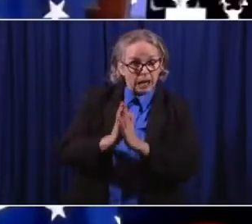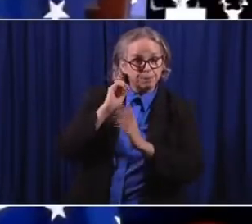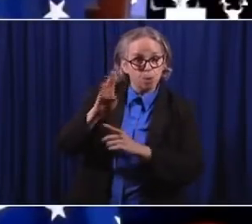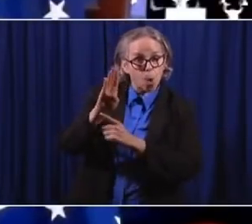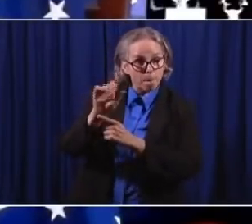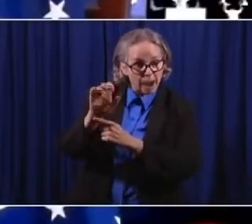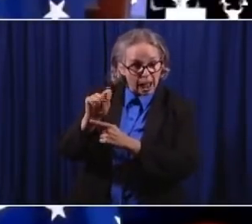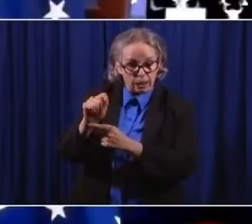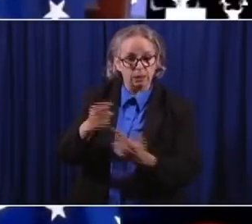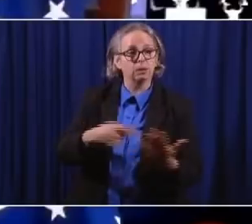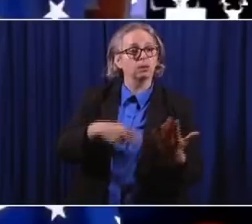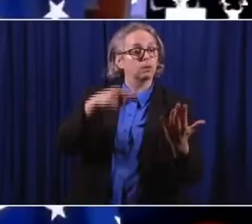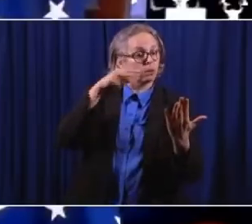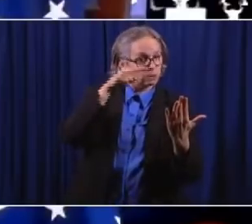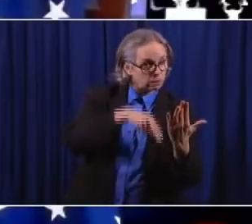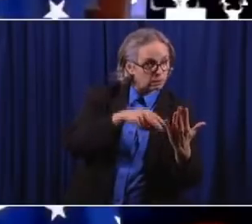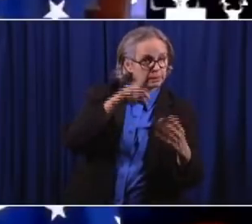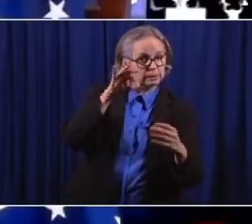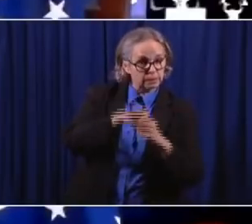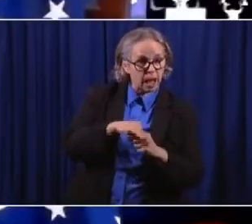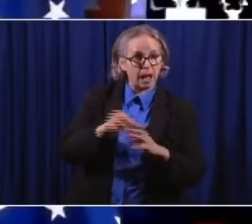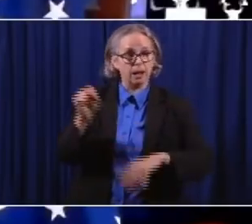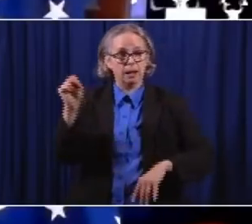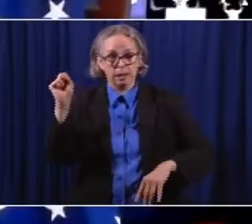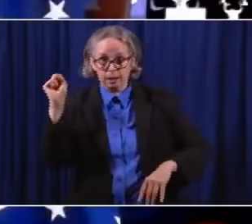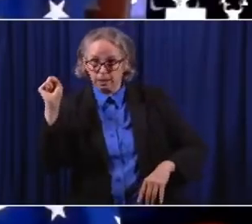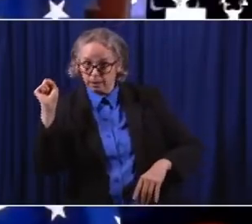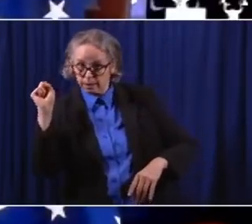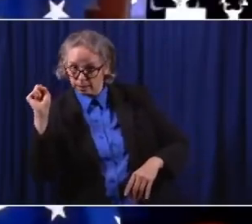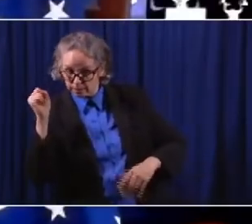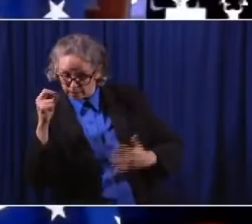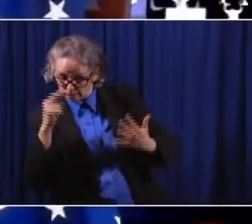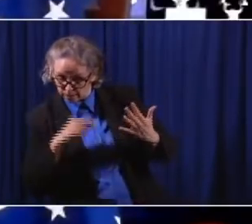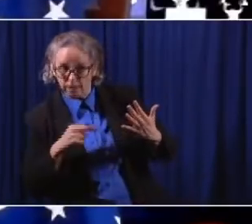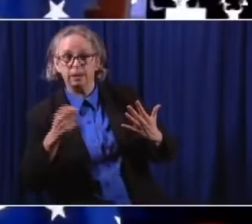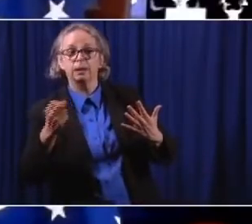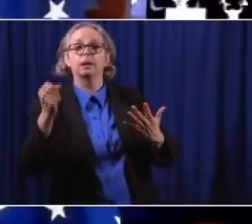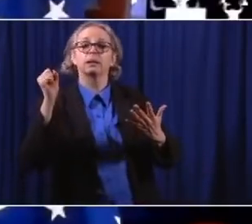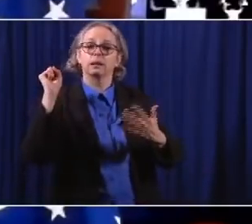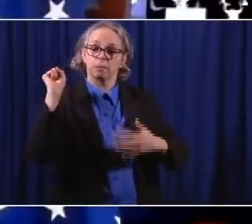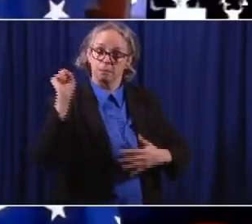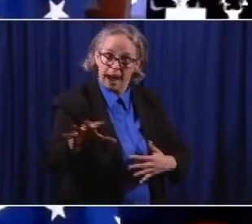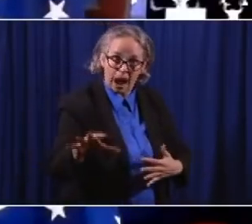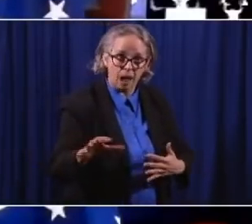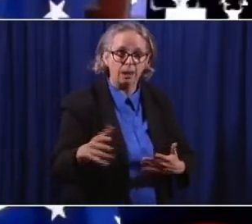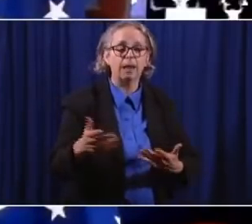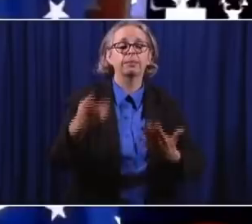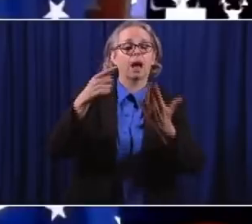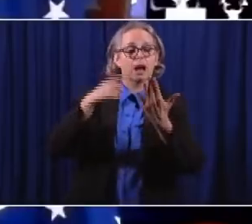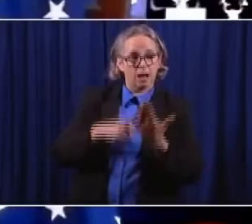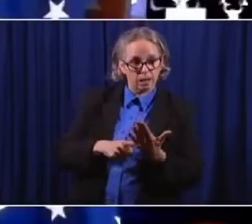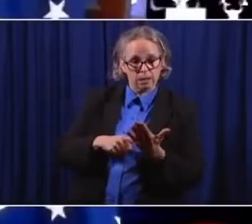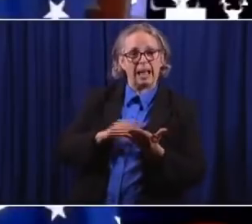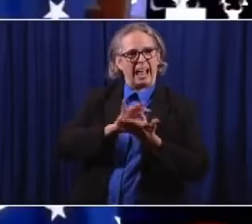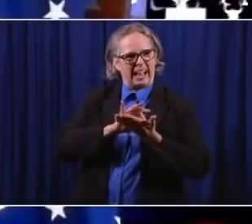ballot, that makes sure that the person casting the ballot is indeed the one who